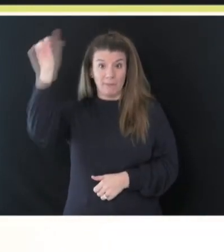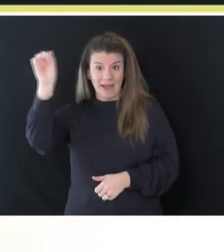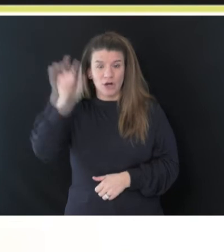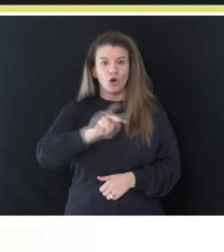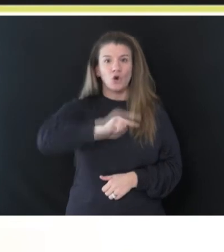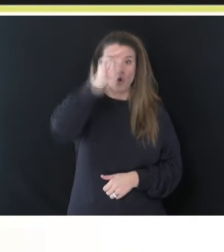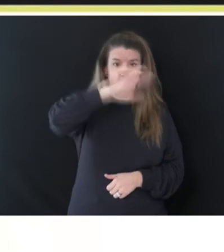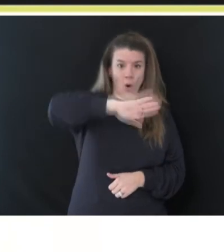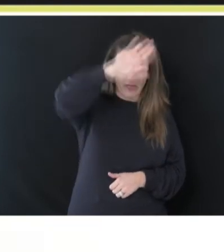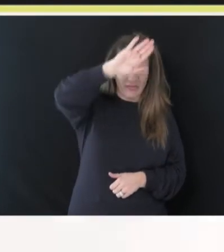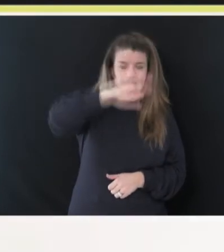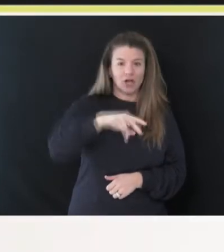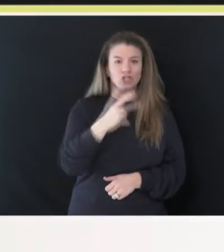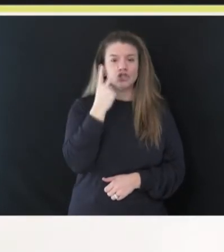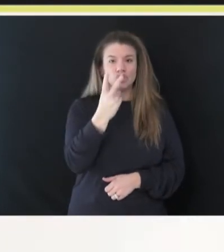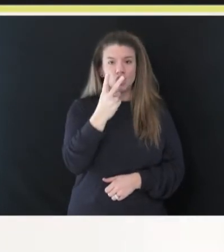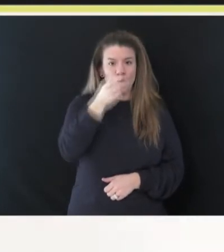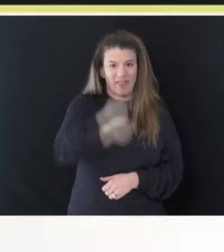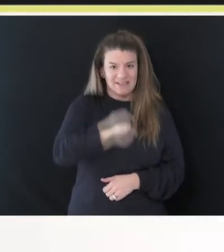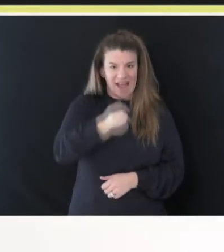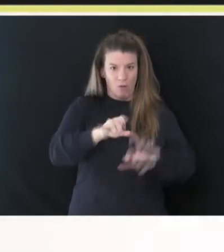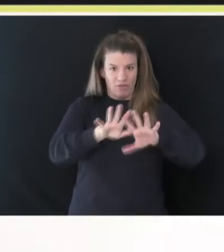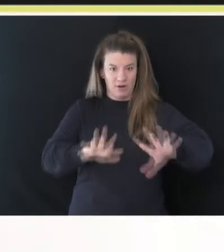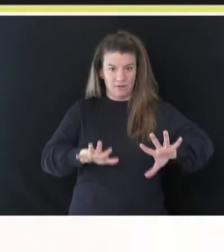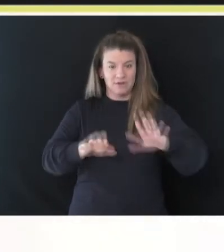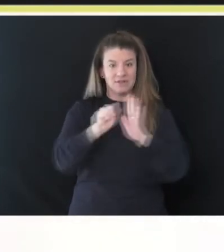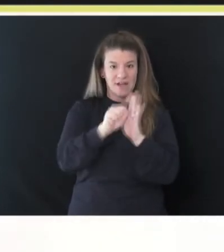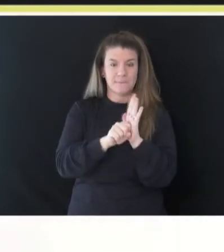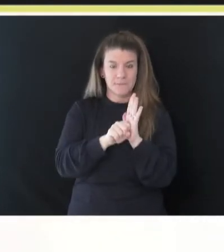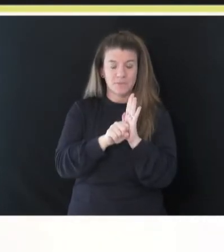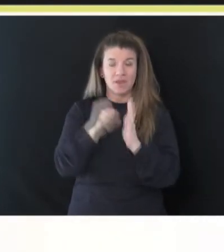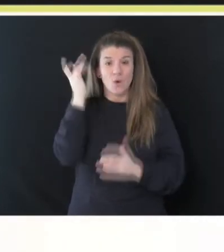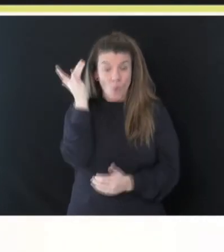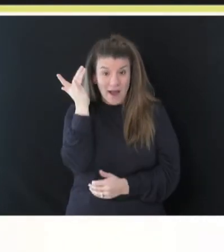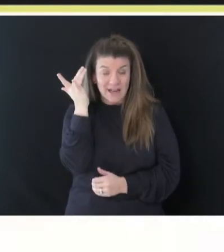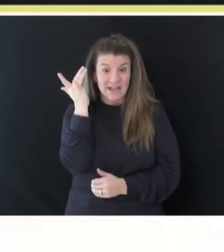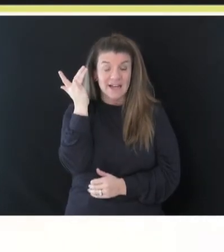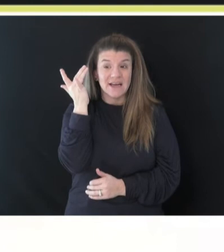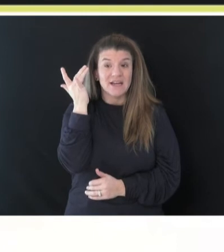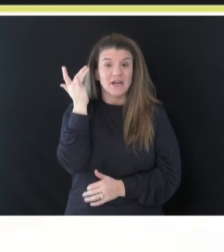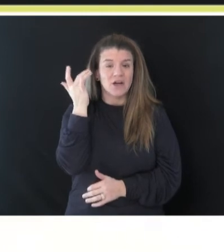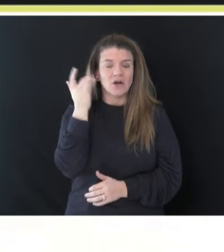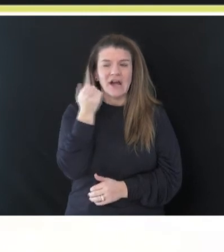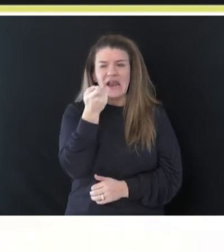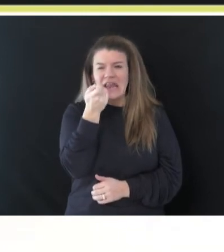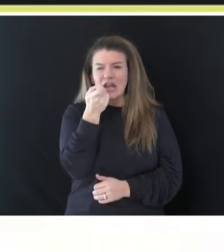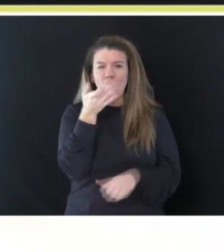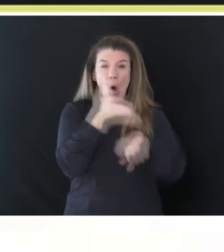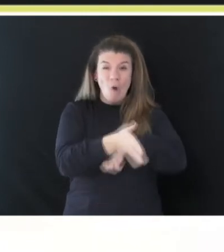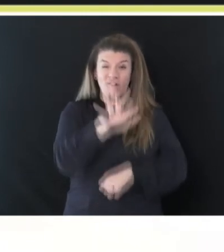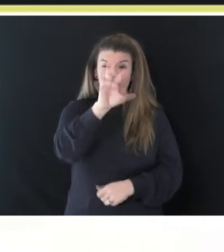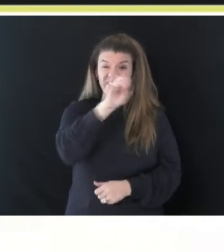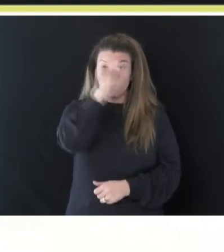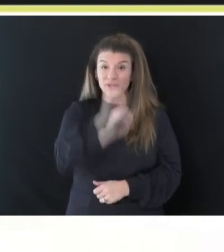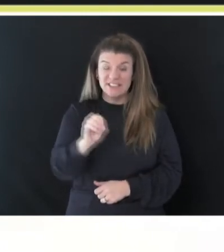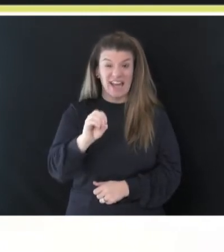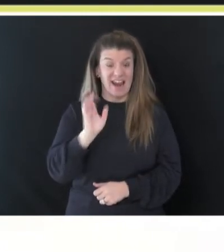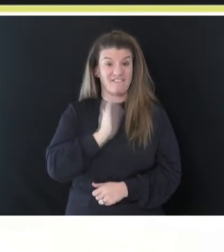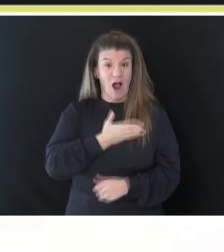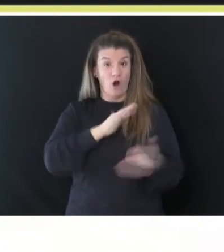north, and then there are 2 in the southern part of the state, because a little over 50% of communities of